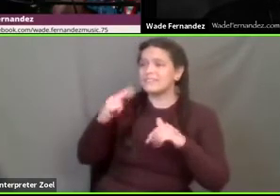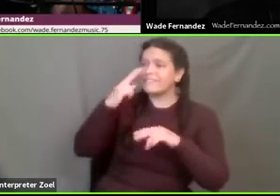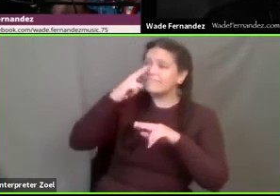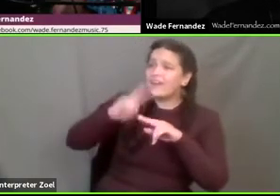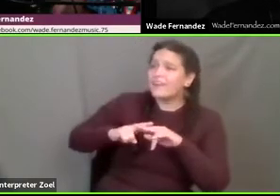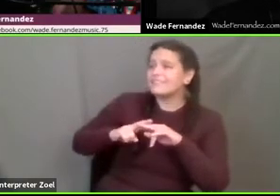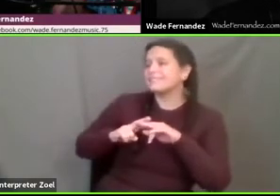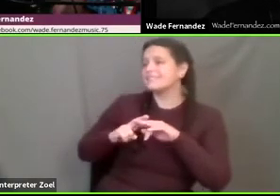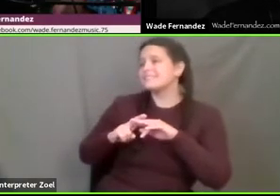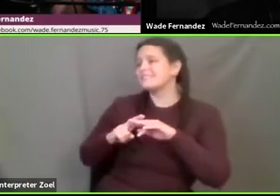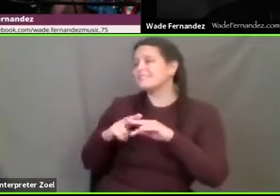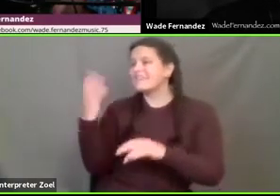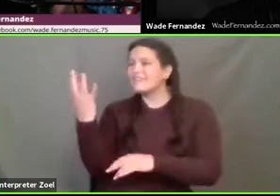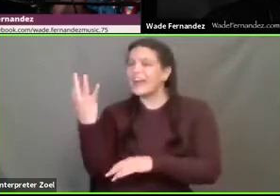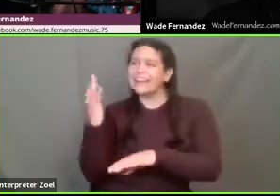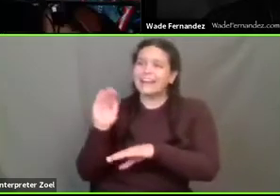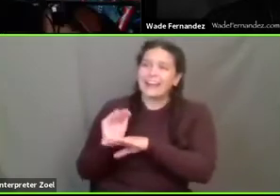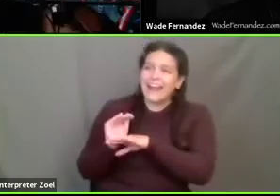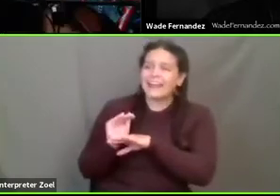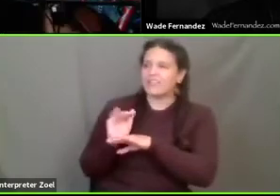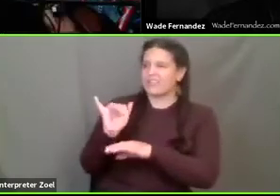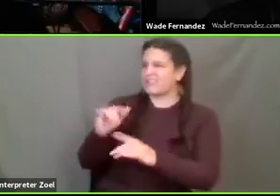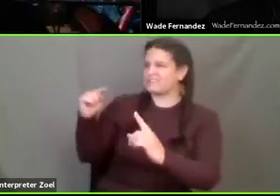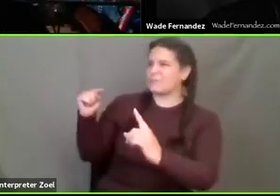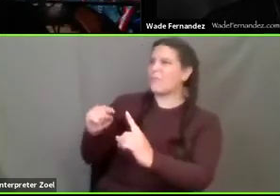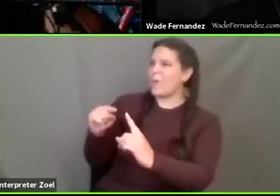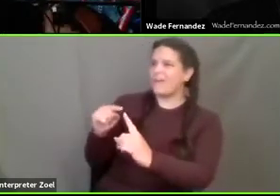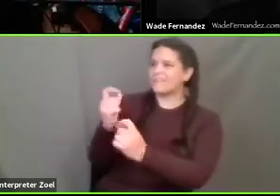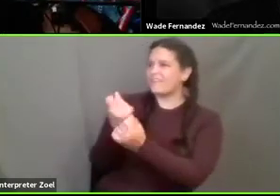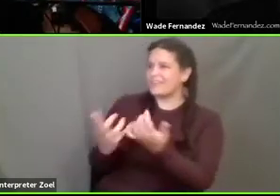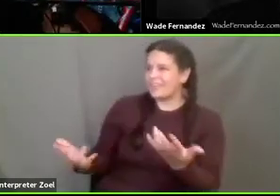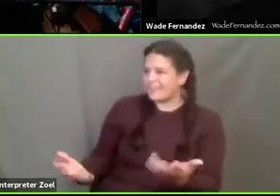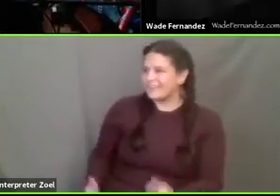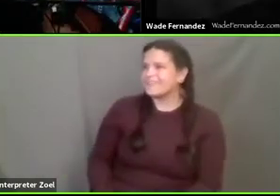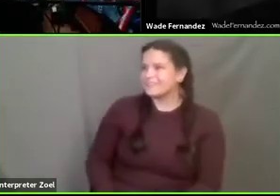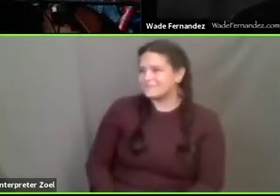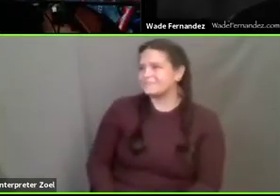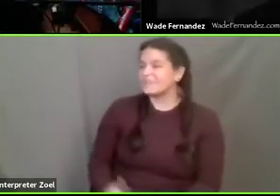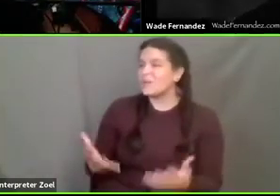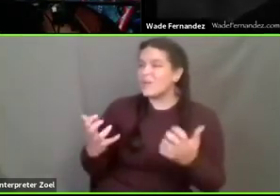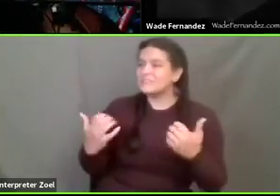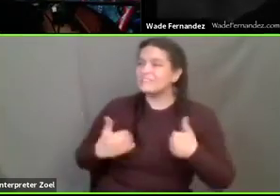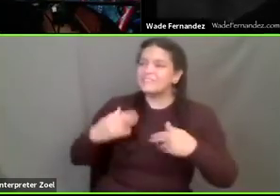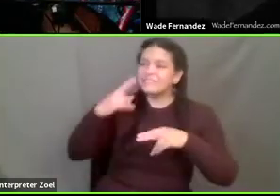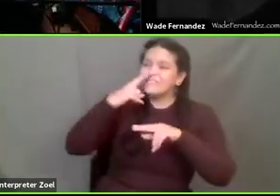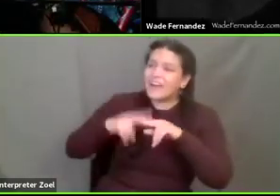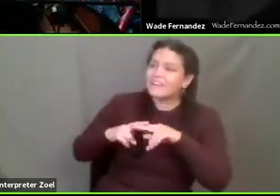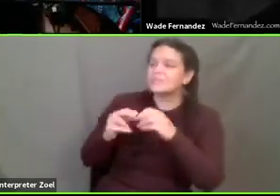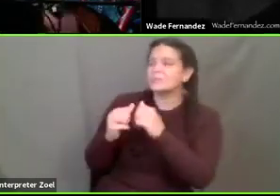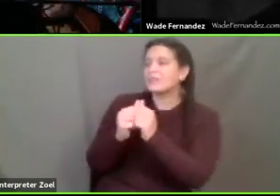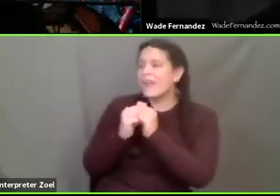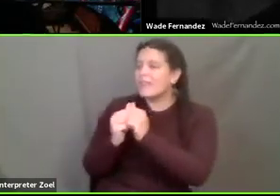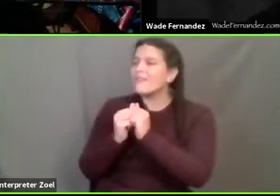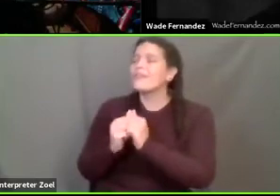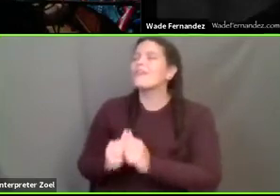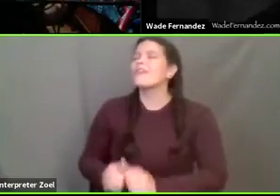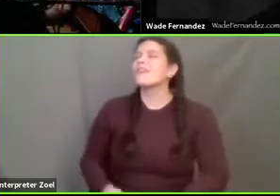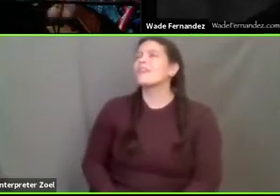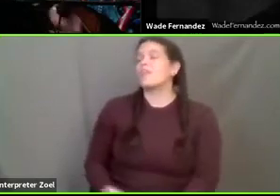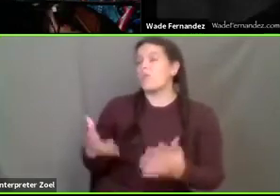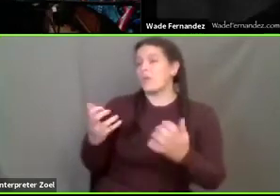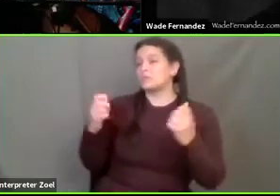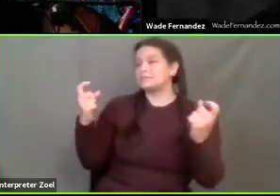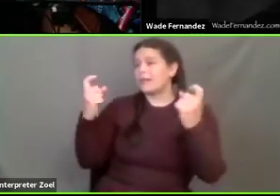night, which is the whole point. We want to have a good time. We want to